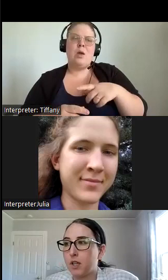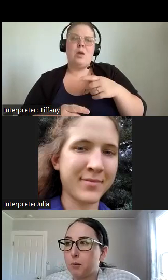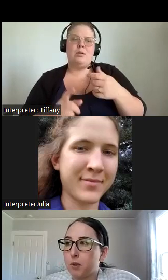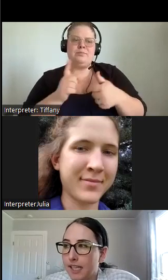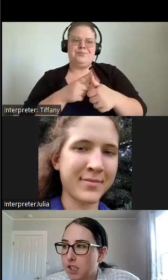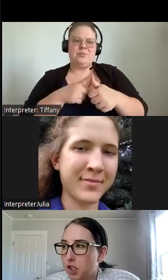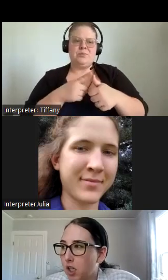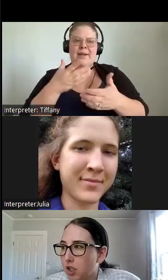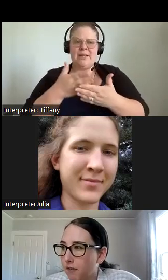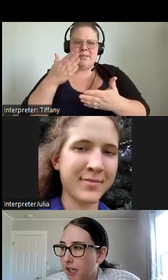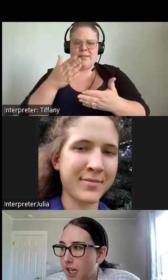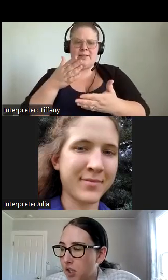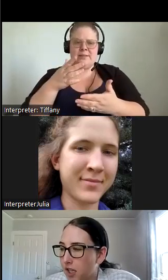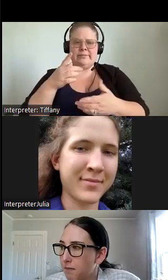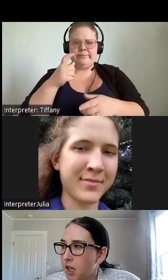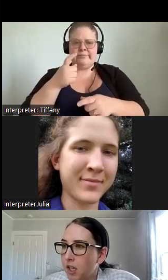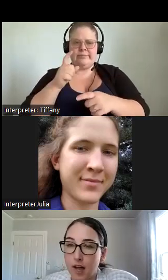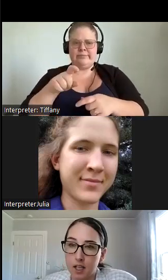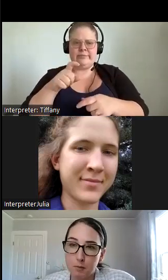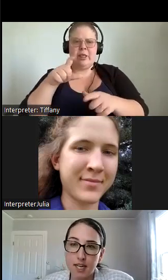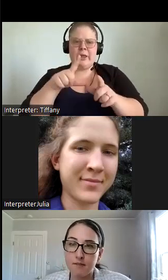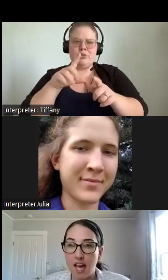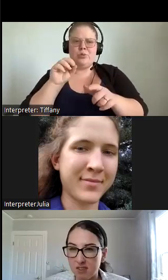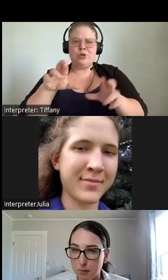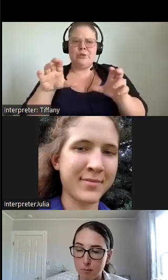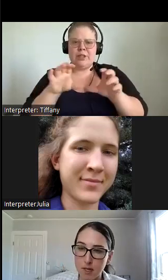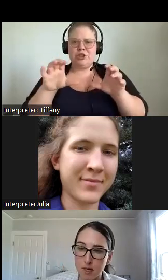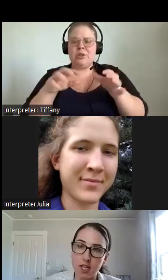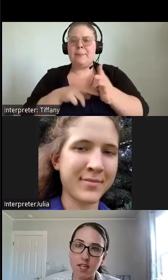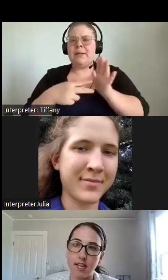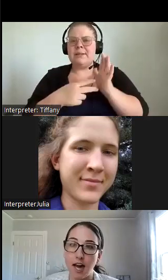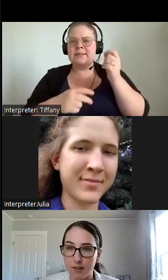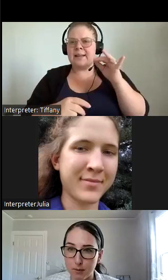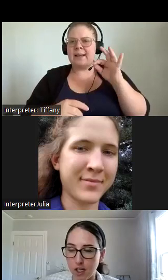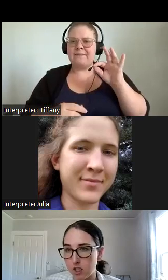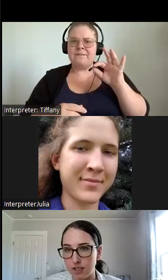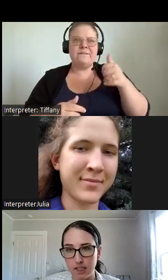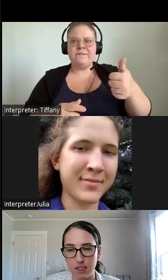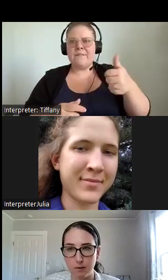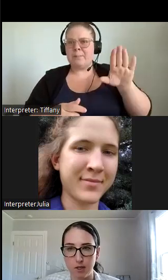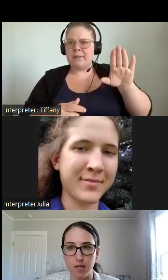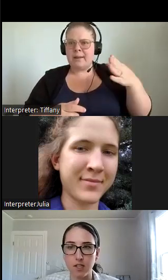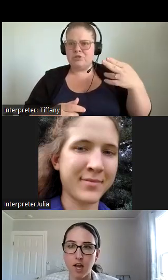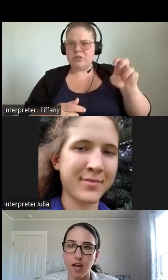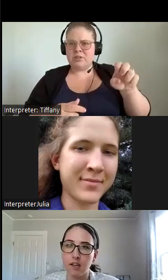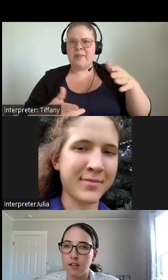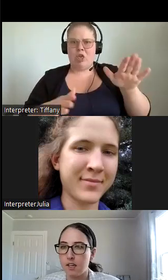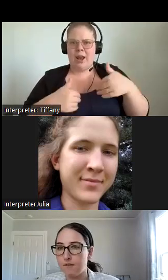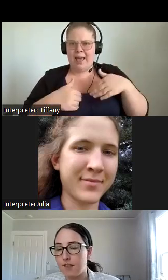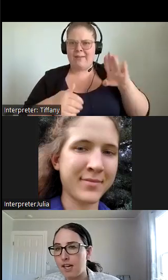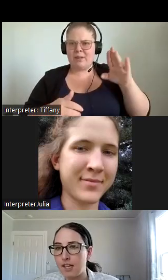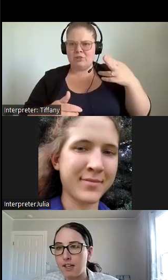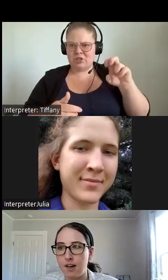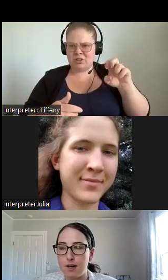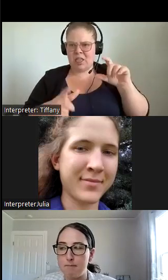evidence of applicable licensure or certification. So that could be if they have to be a BHE, they have their BHE license with the BHA.